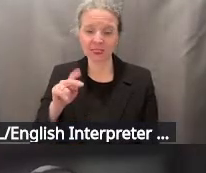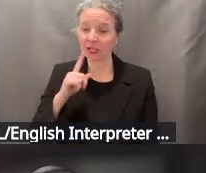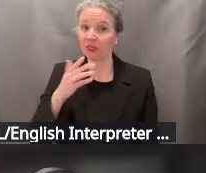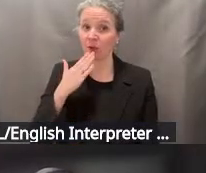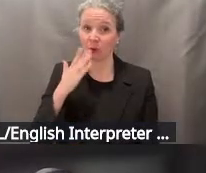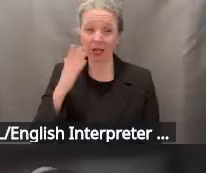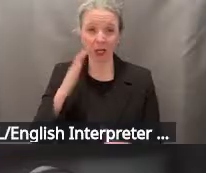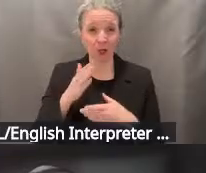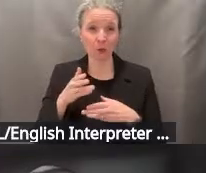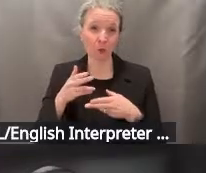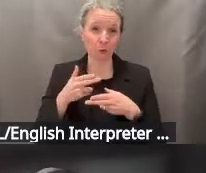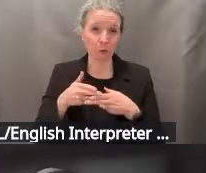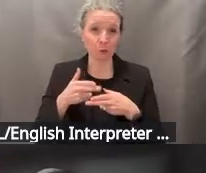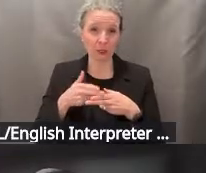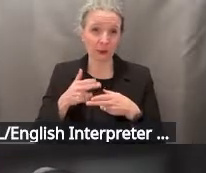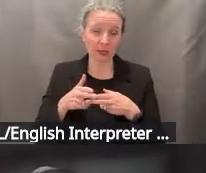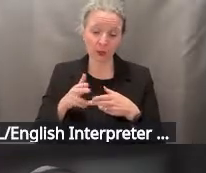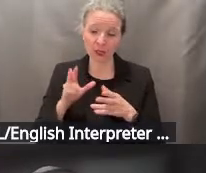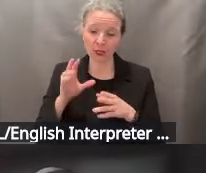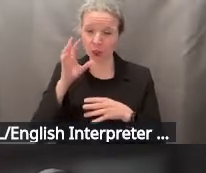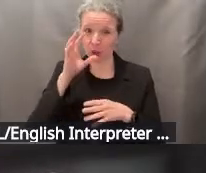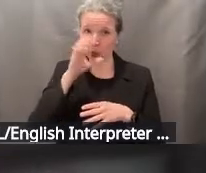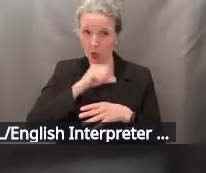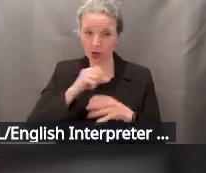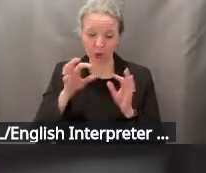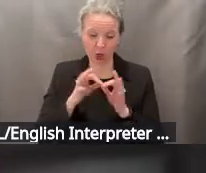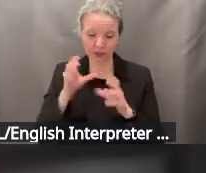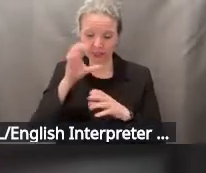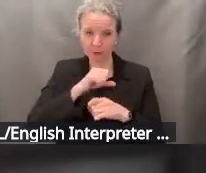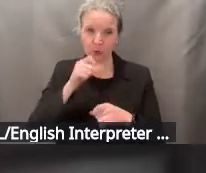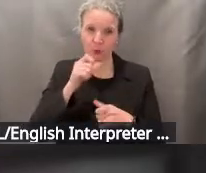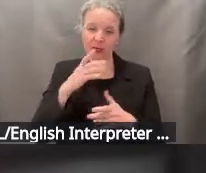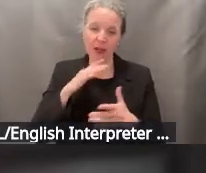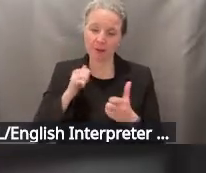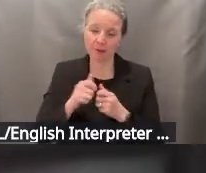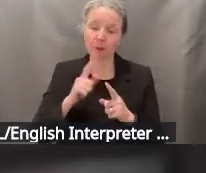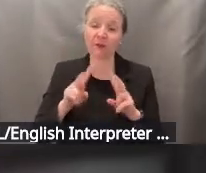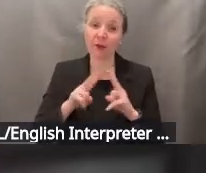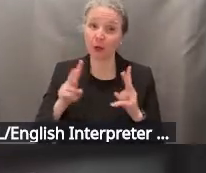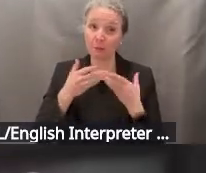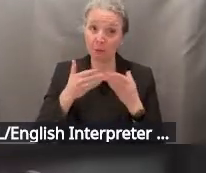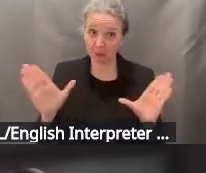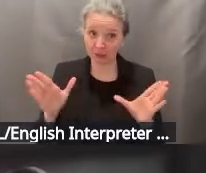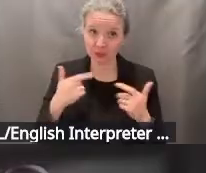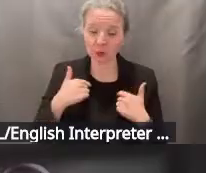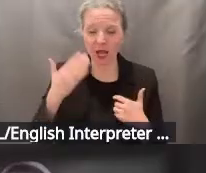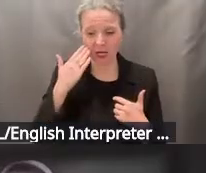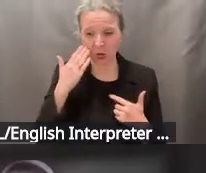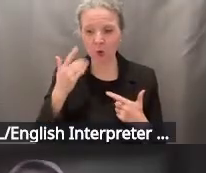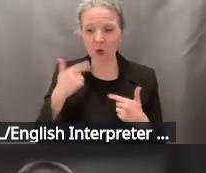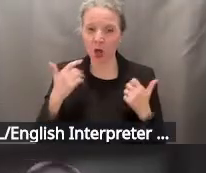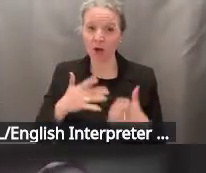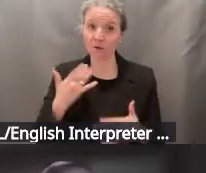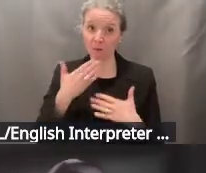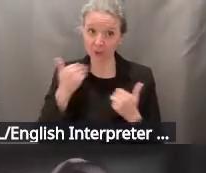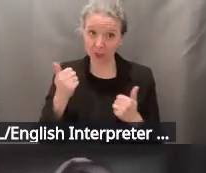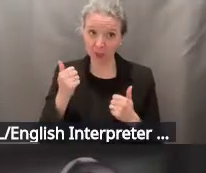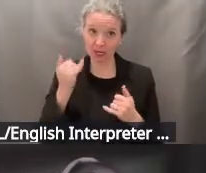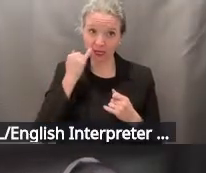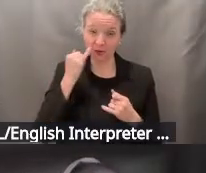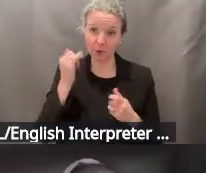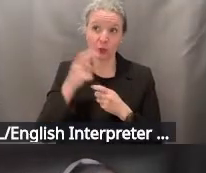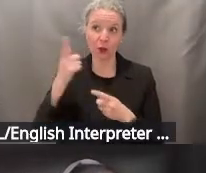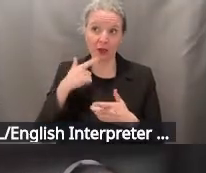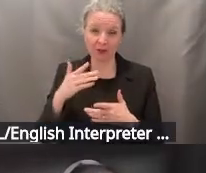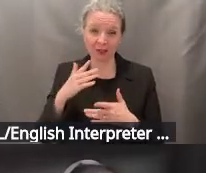cost estimate, but we don't have the updated, but it will still be very public. So I know we'll all feel better with you having kind